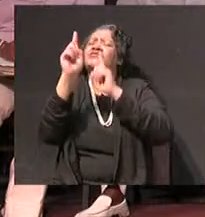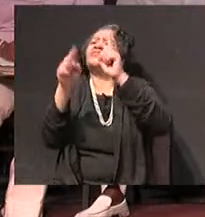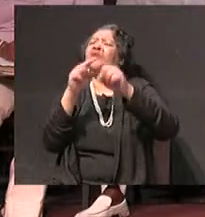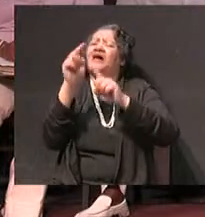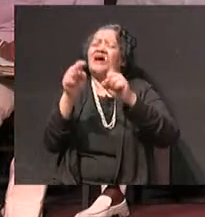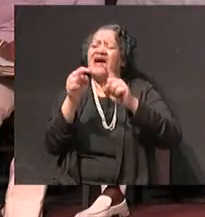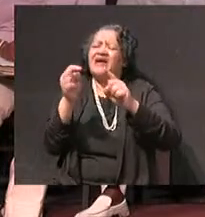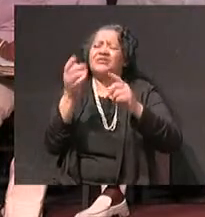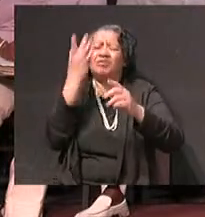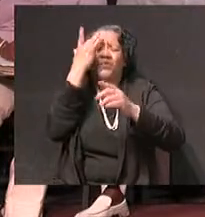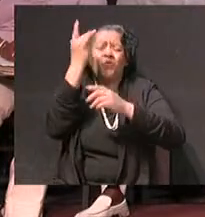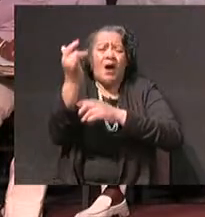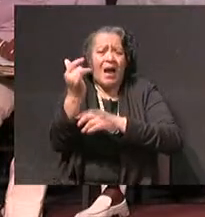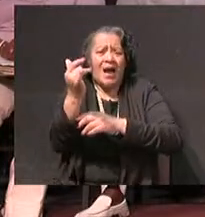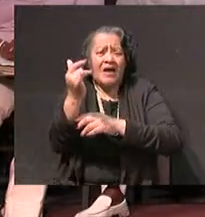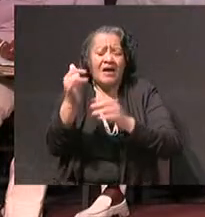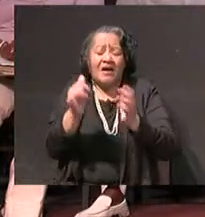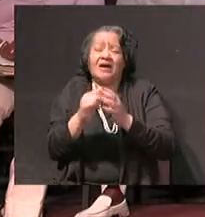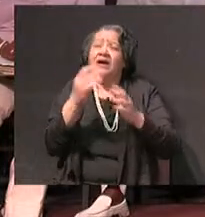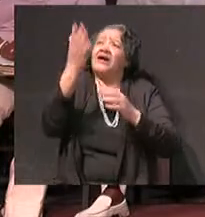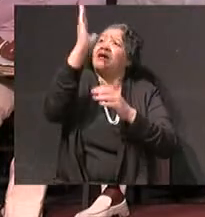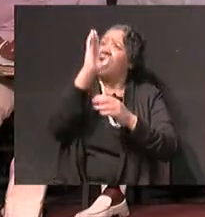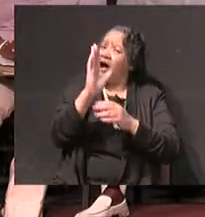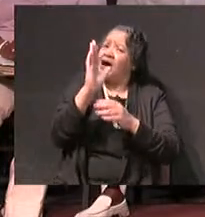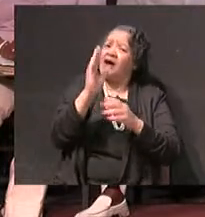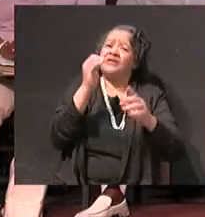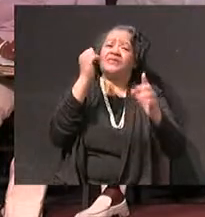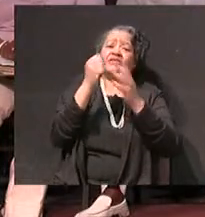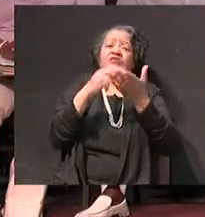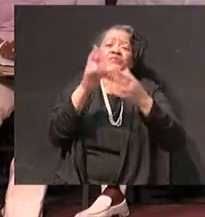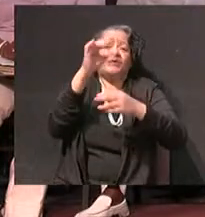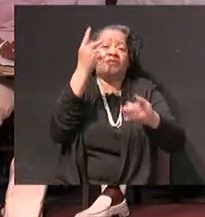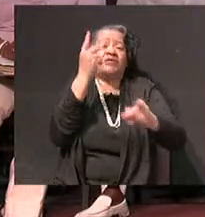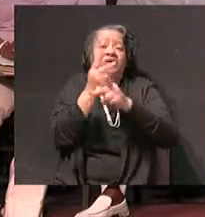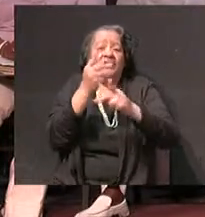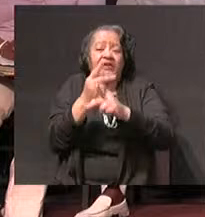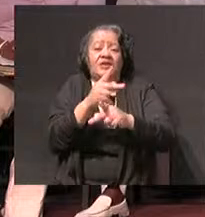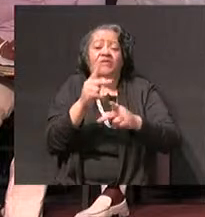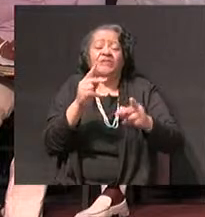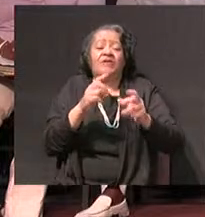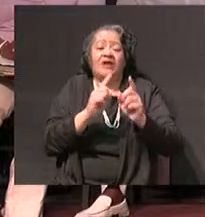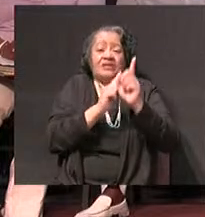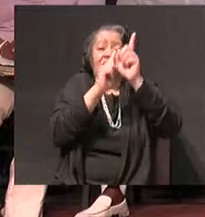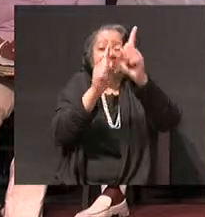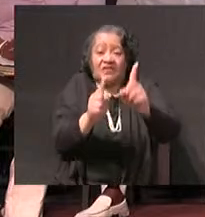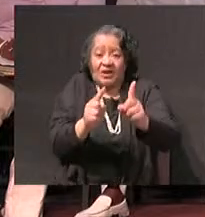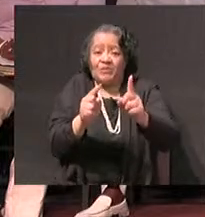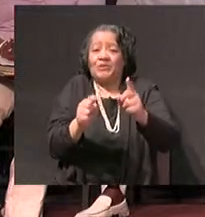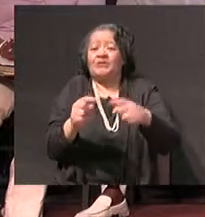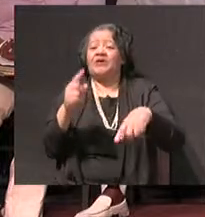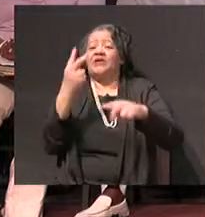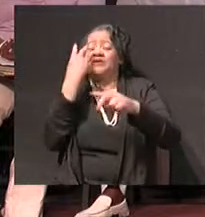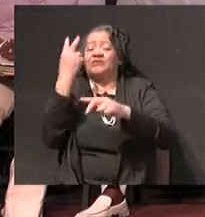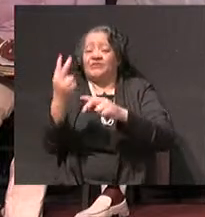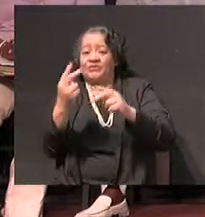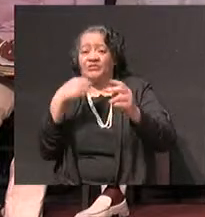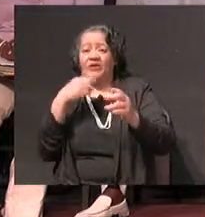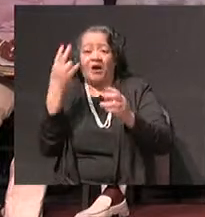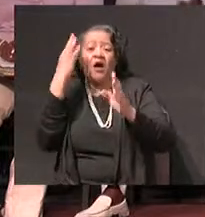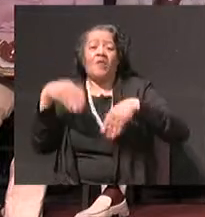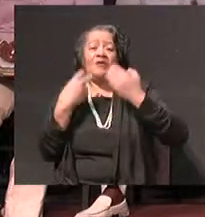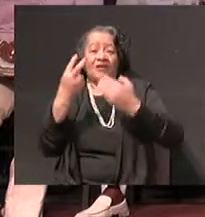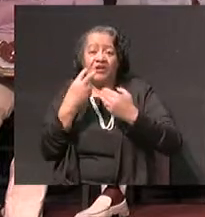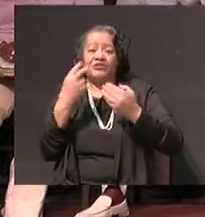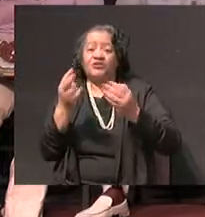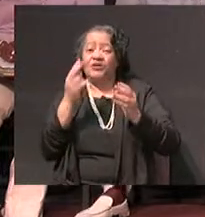asking, why did God and the Holy Spirit keep them from sin? Well, I'm glad you asked me to ask you to ask me that question.